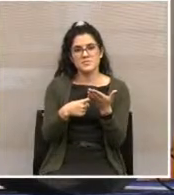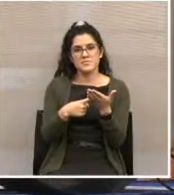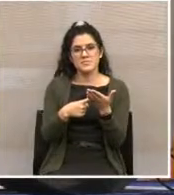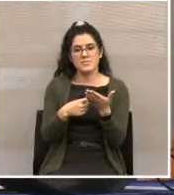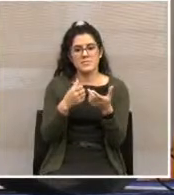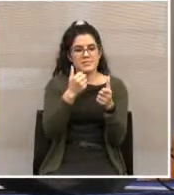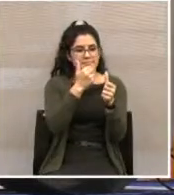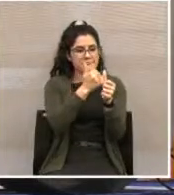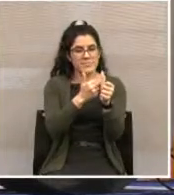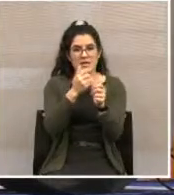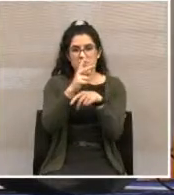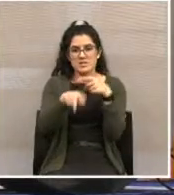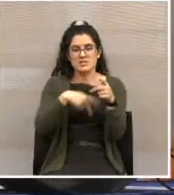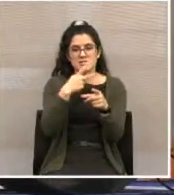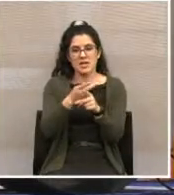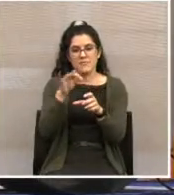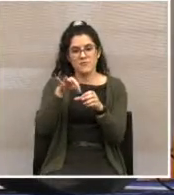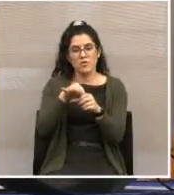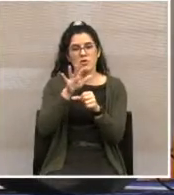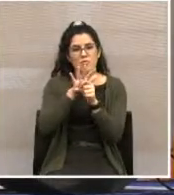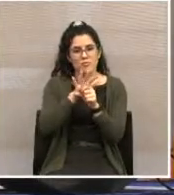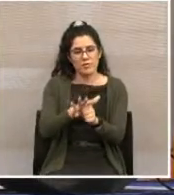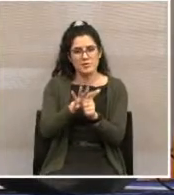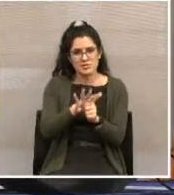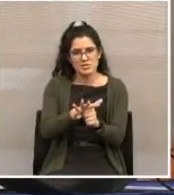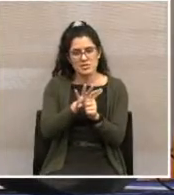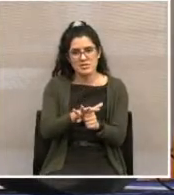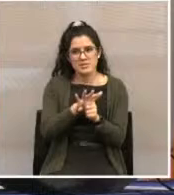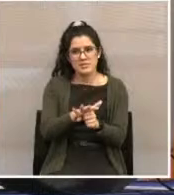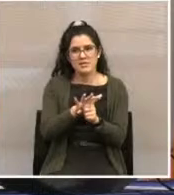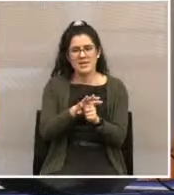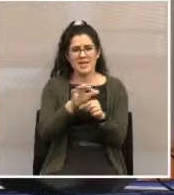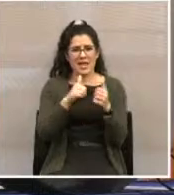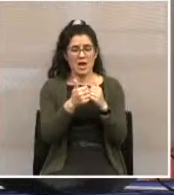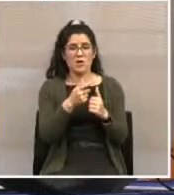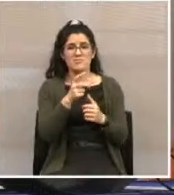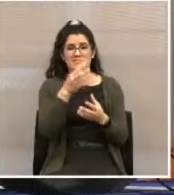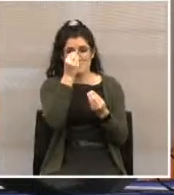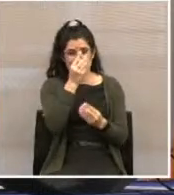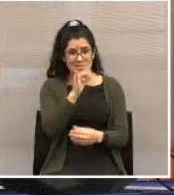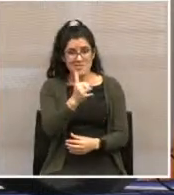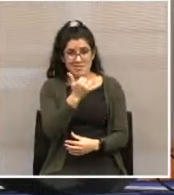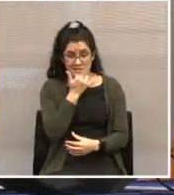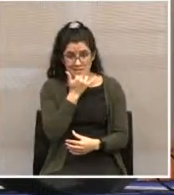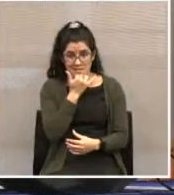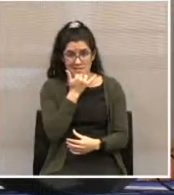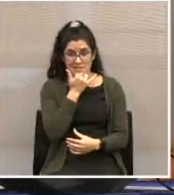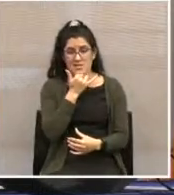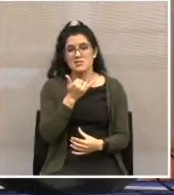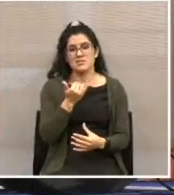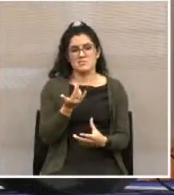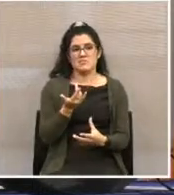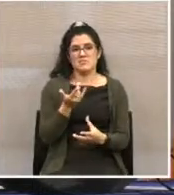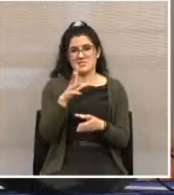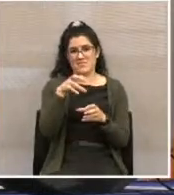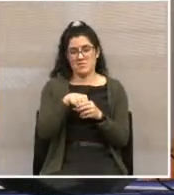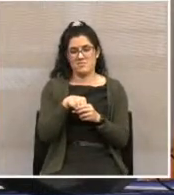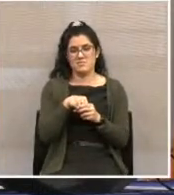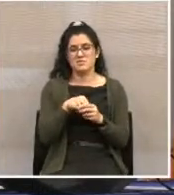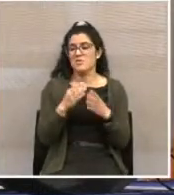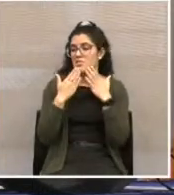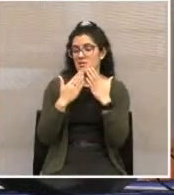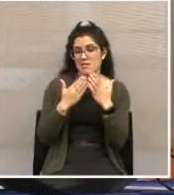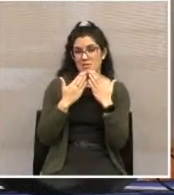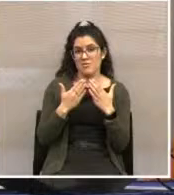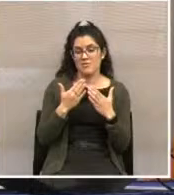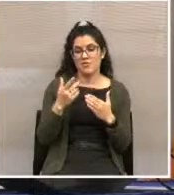type of voter suppression tactic and how misinformation plays into that. So thank you for doing